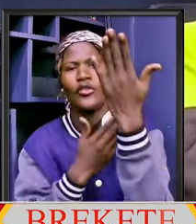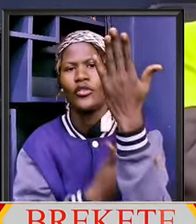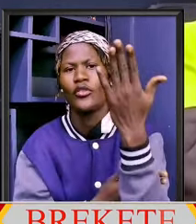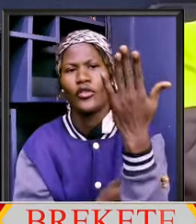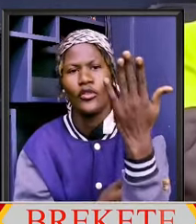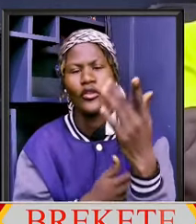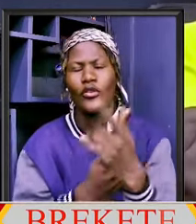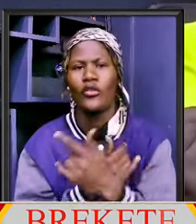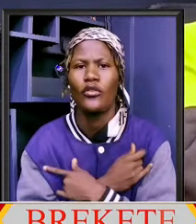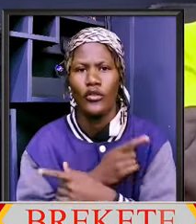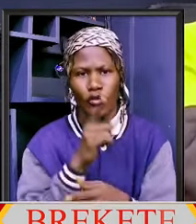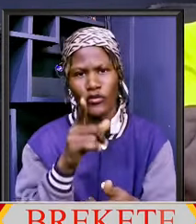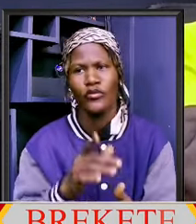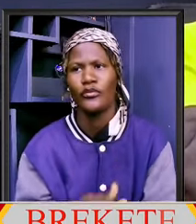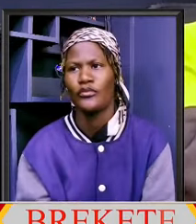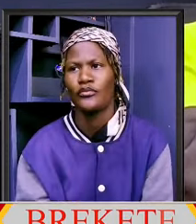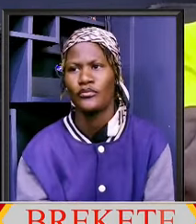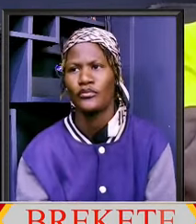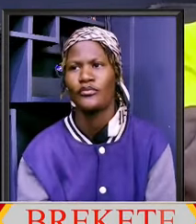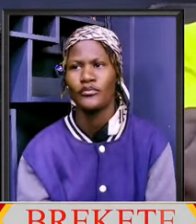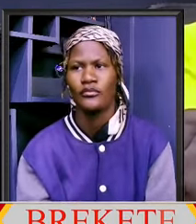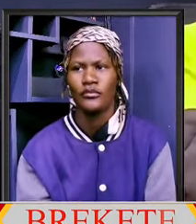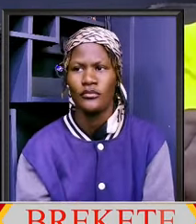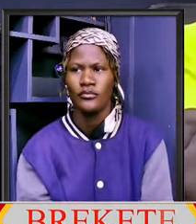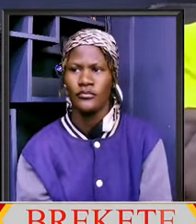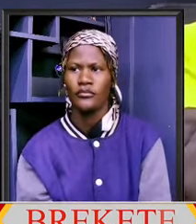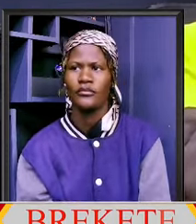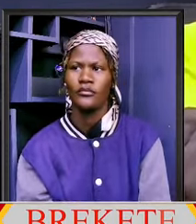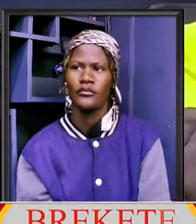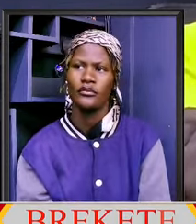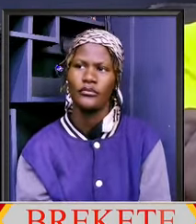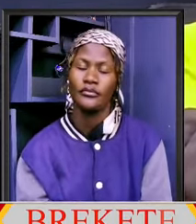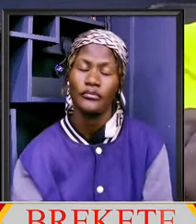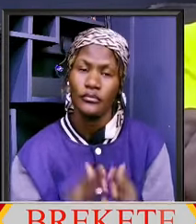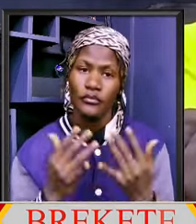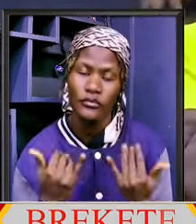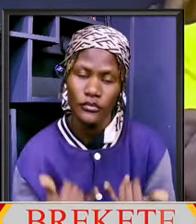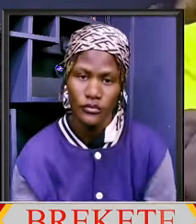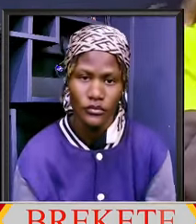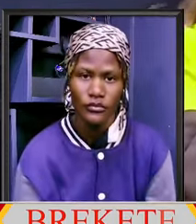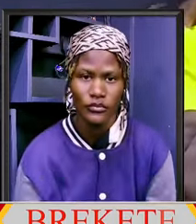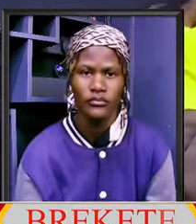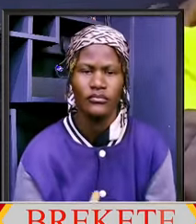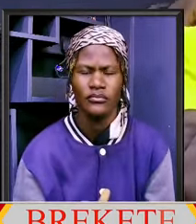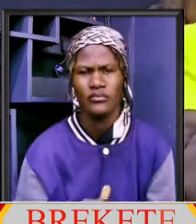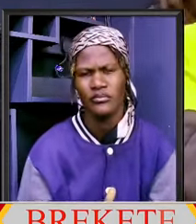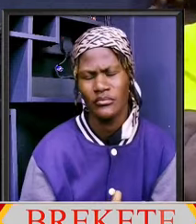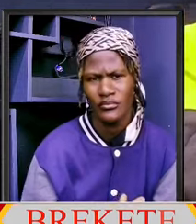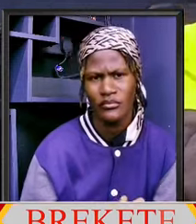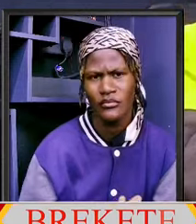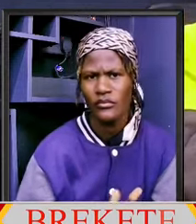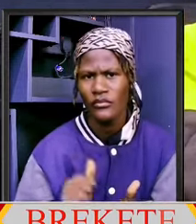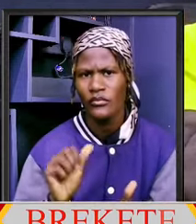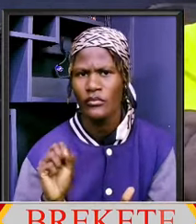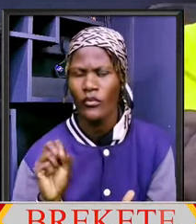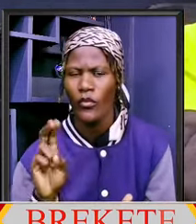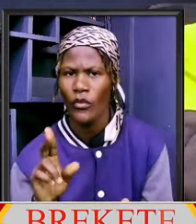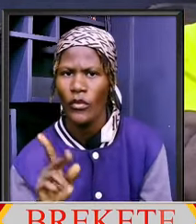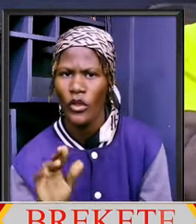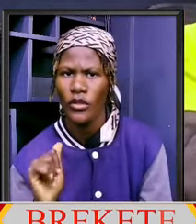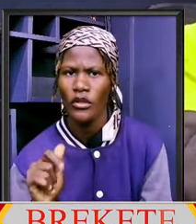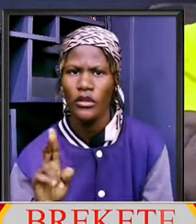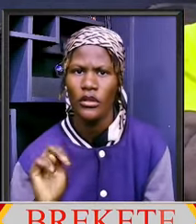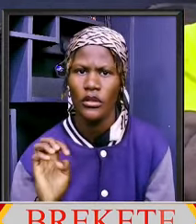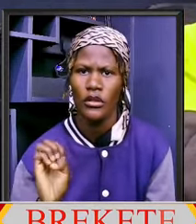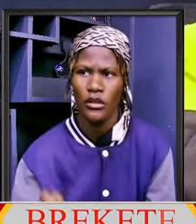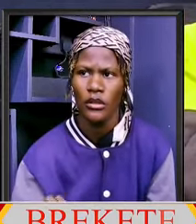is alive." Say thank you. Okay, Mama, Mama, you don't do. Now where the assurance done there? Maybe